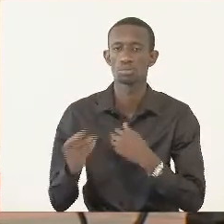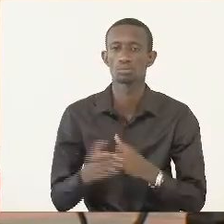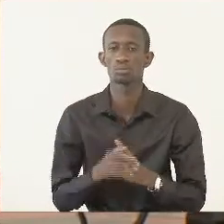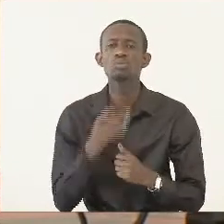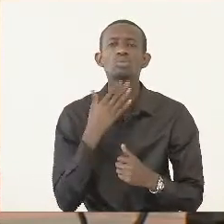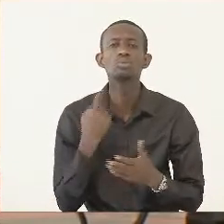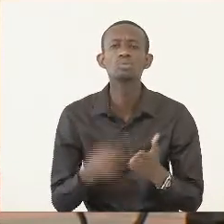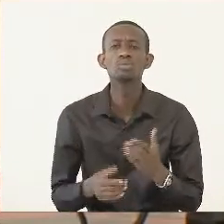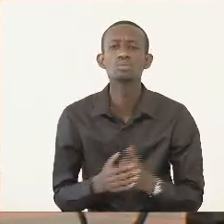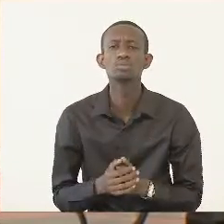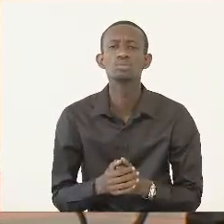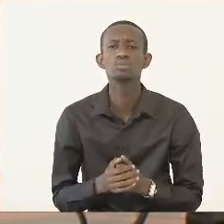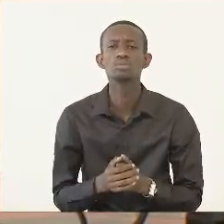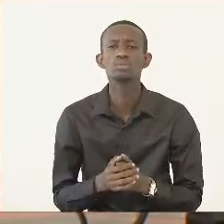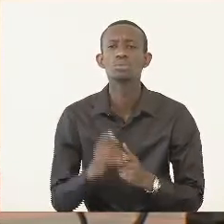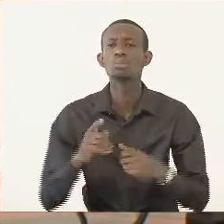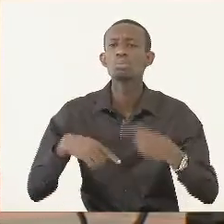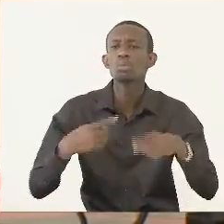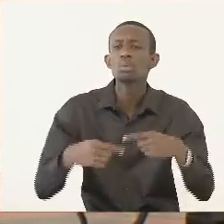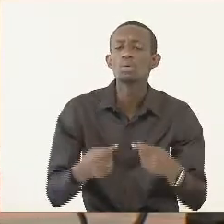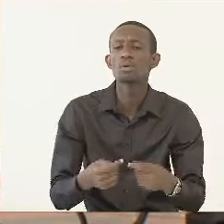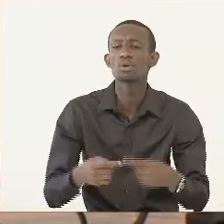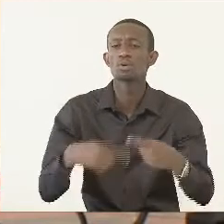need? What is the actual process that is going on?